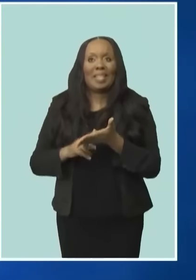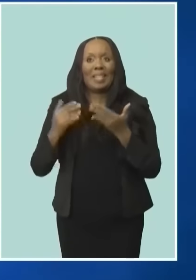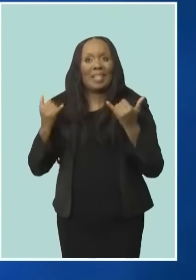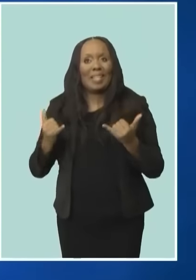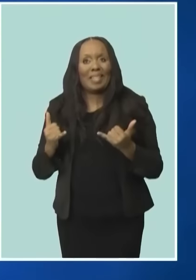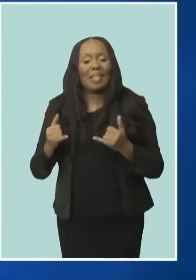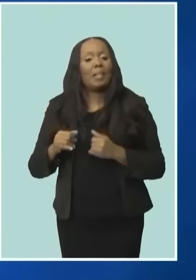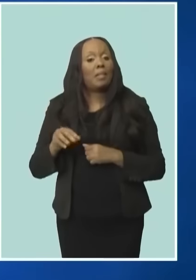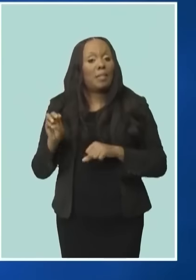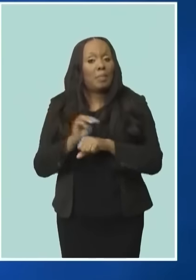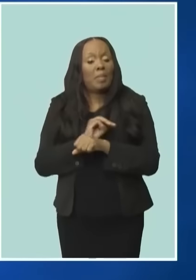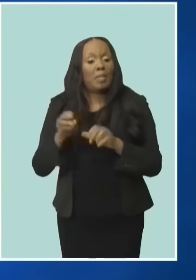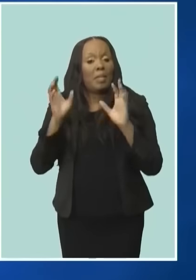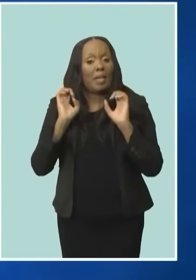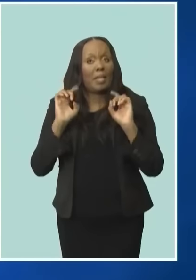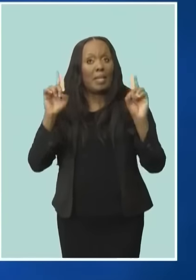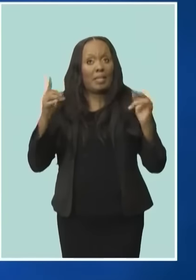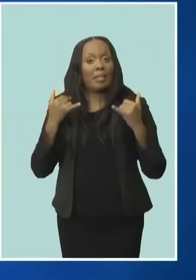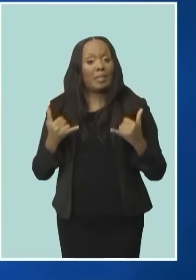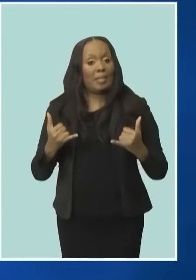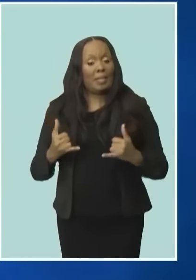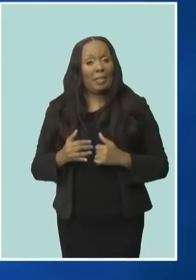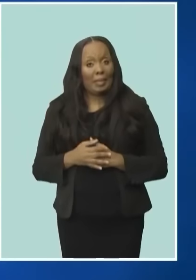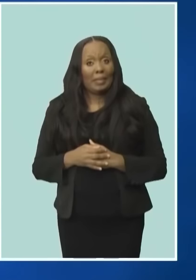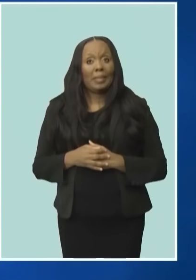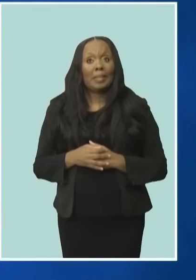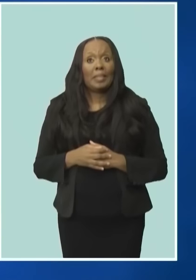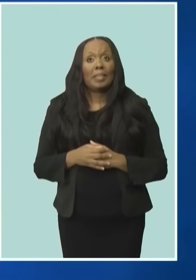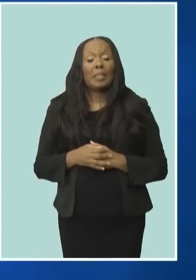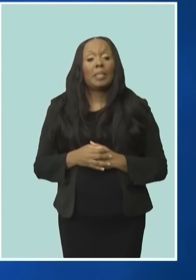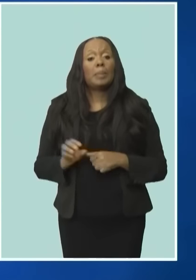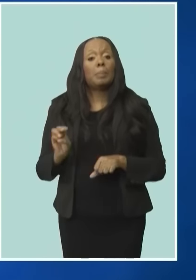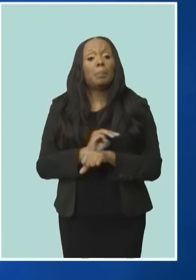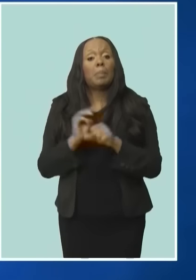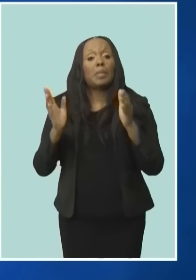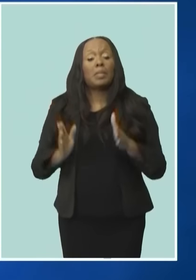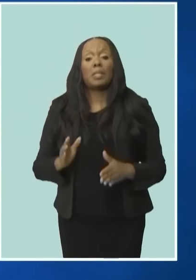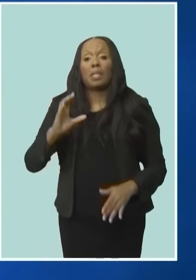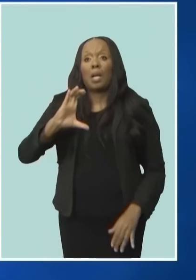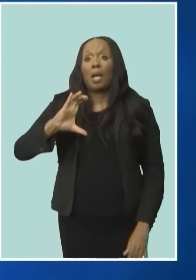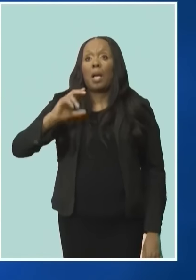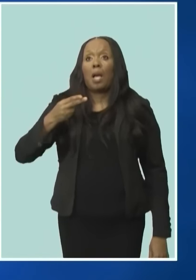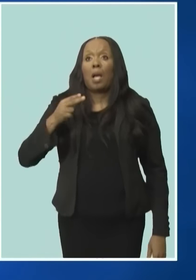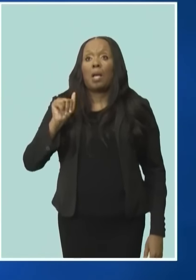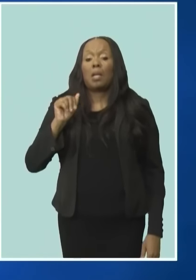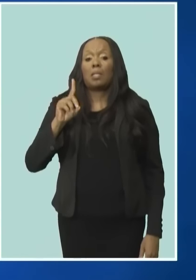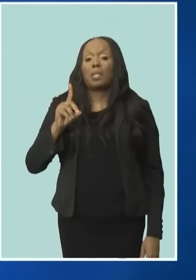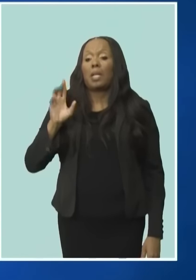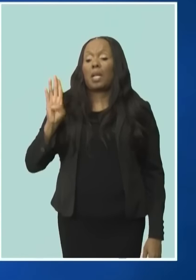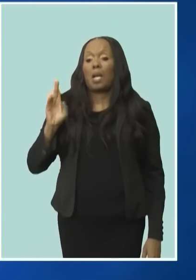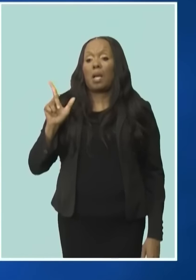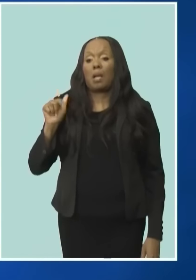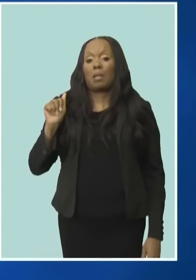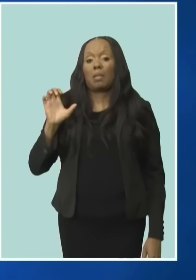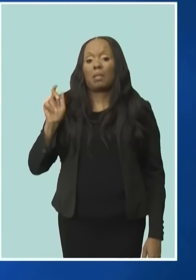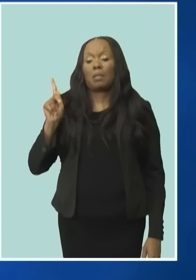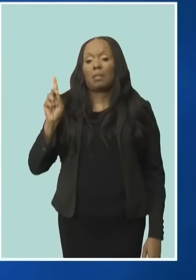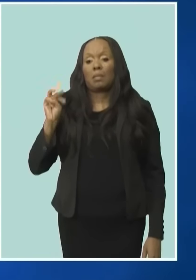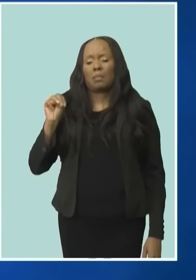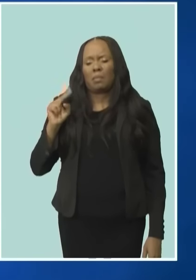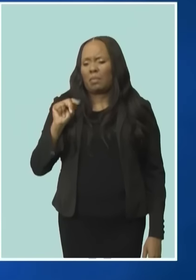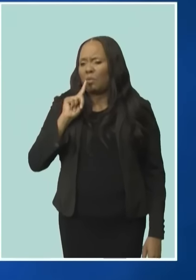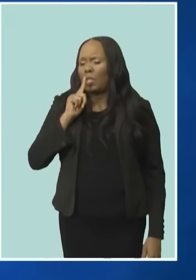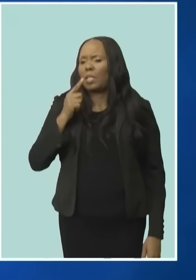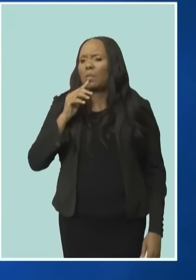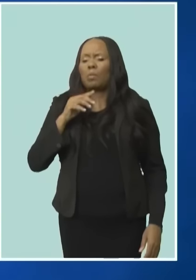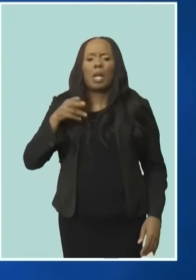Ministry of Educational Transformation today. Minister Chad Blackman called it a momentous occasion and a pathway of partnership